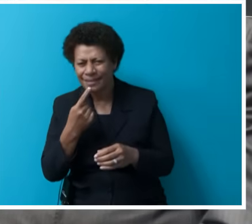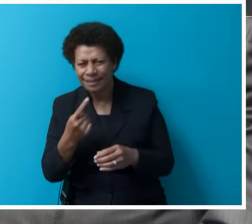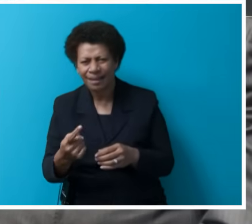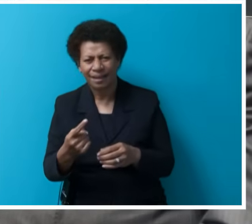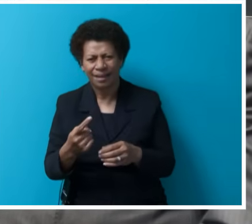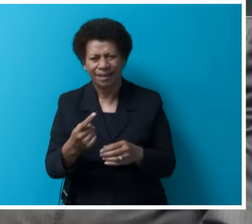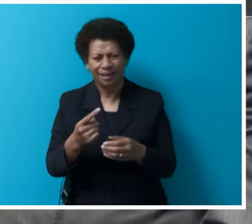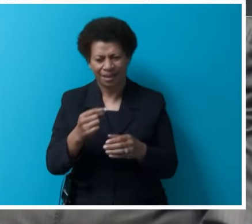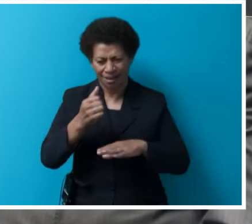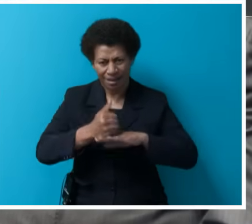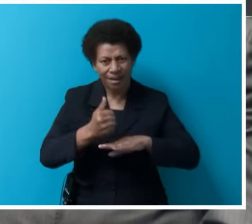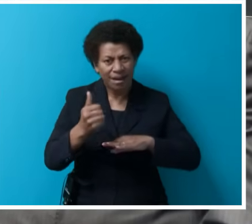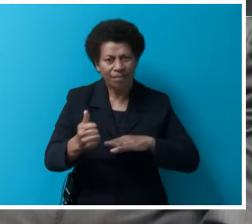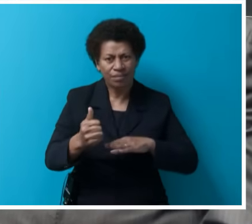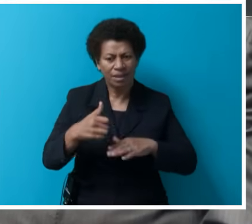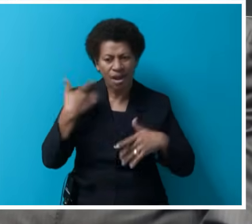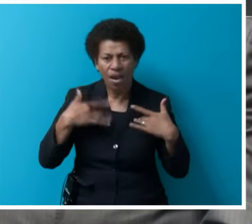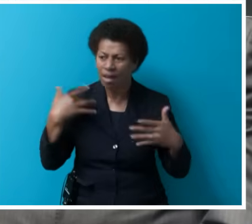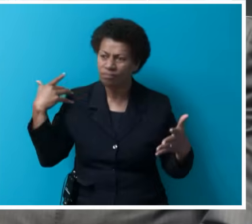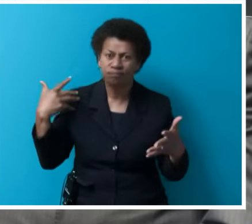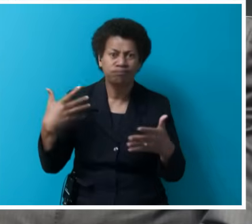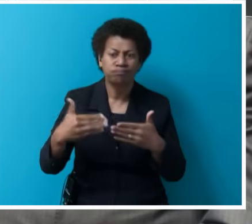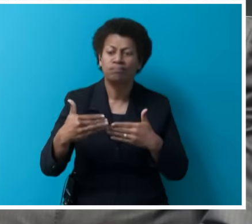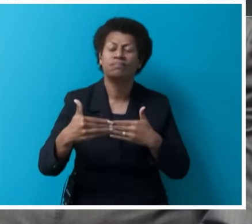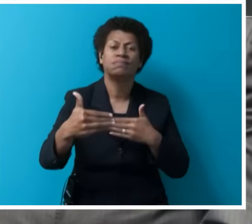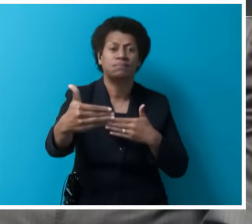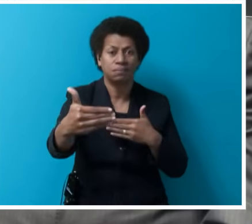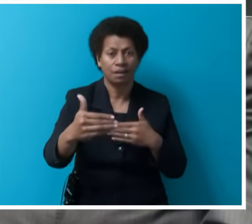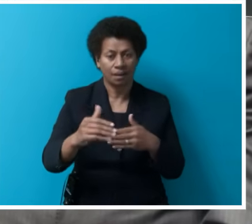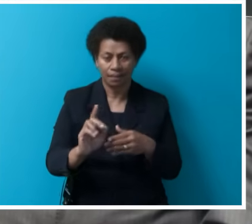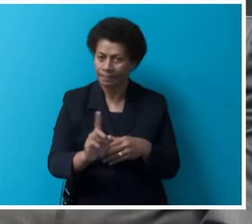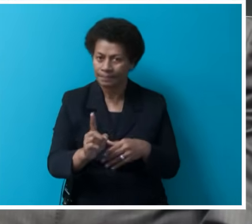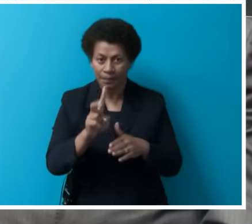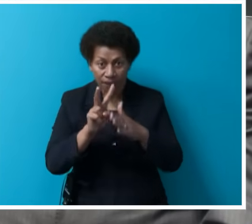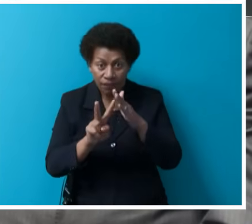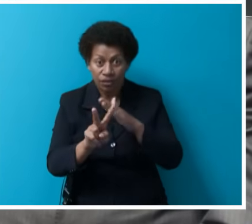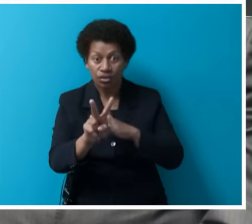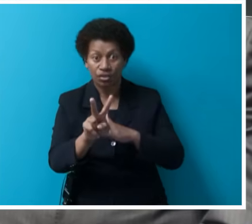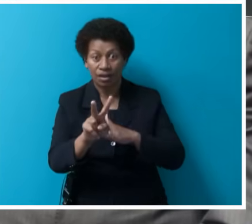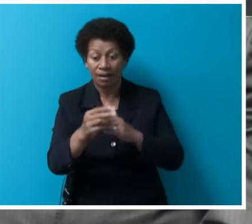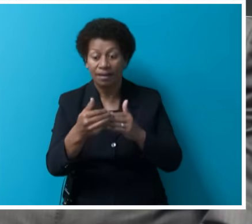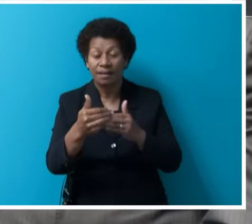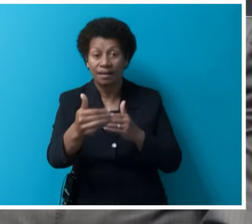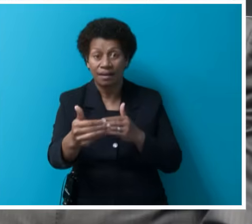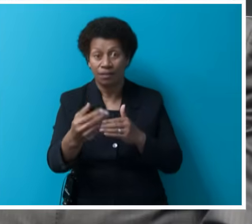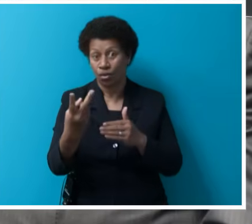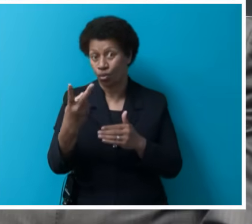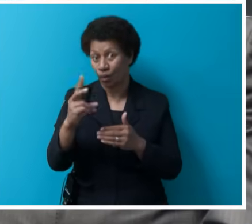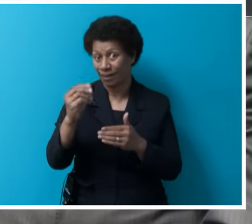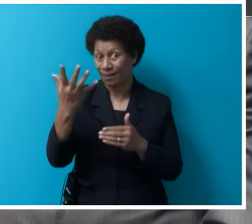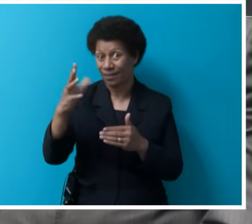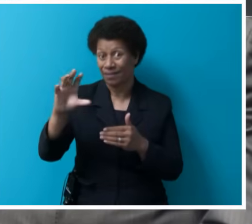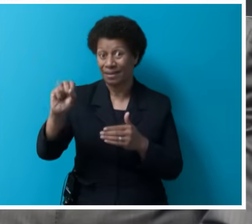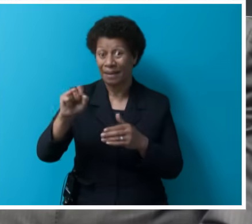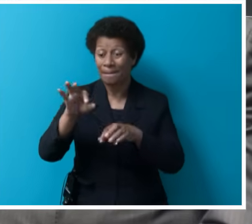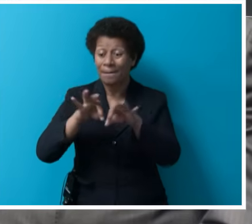the 2050 plan is a plan for Fiji. It's a plan for our